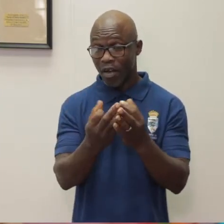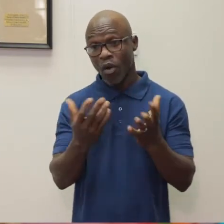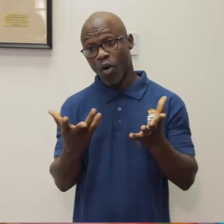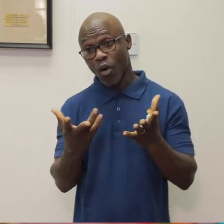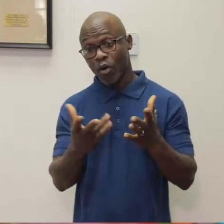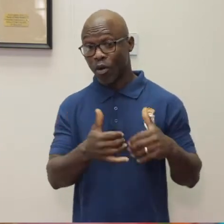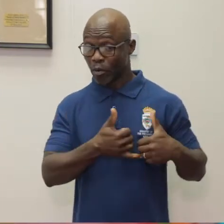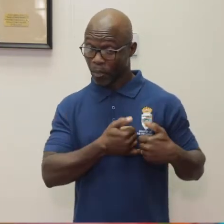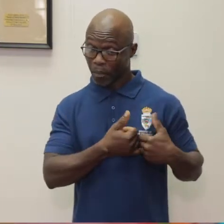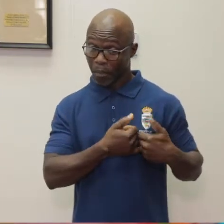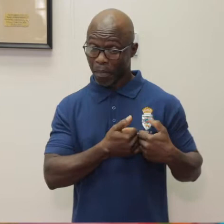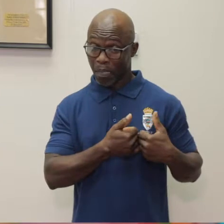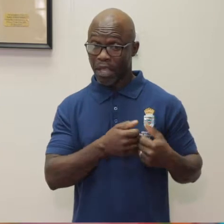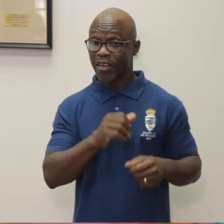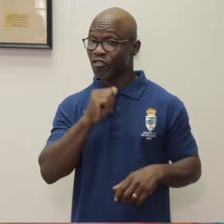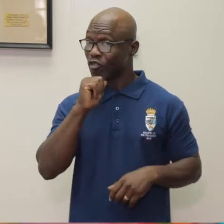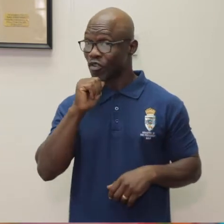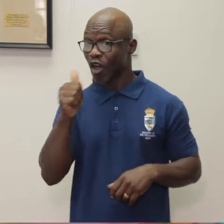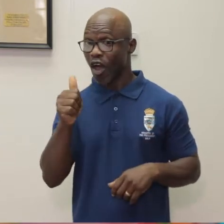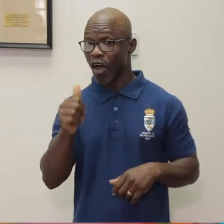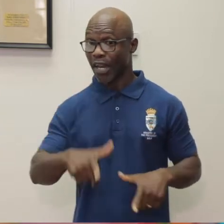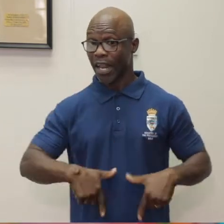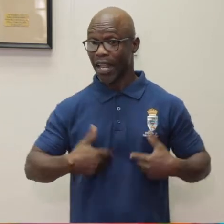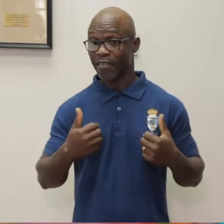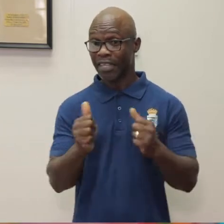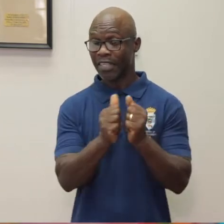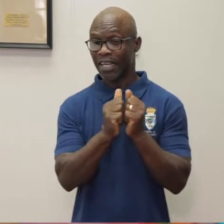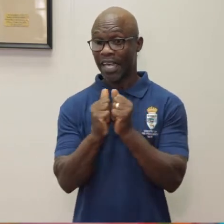partner if you're not already living together.